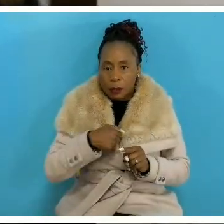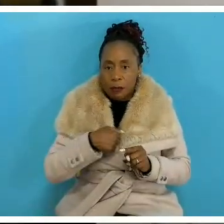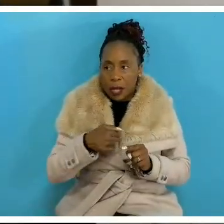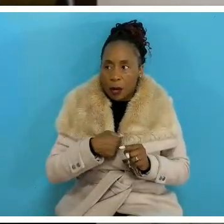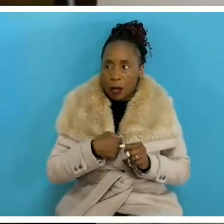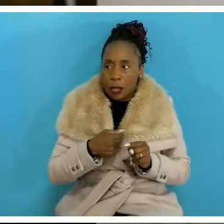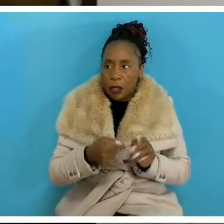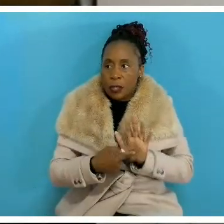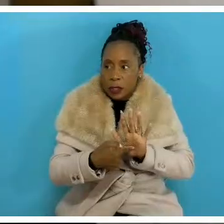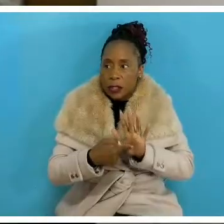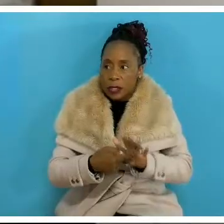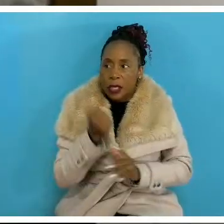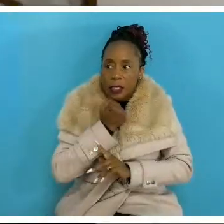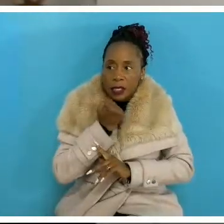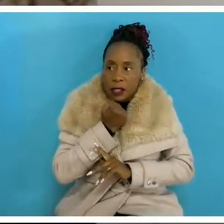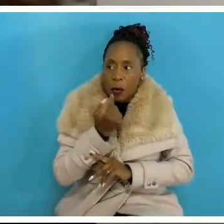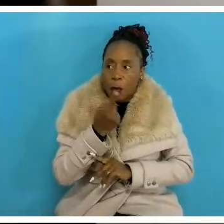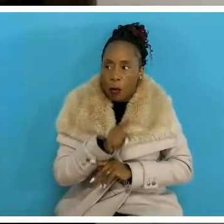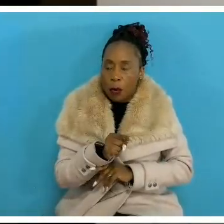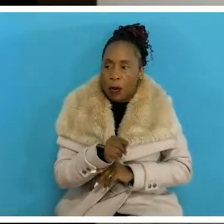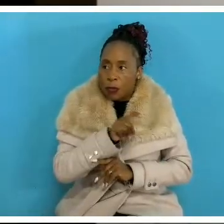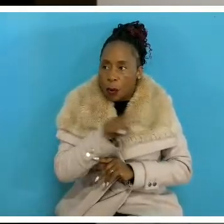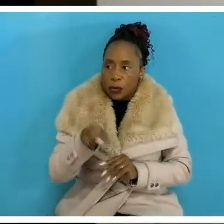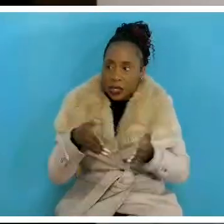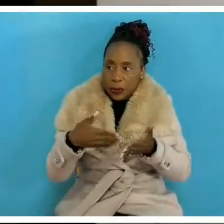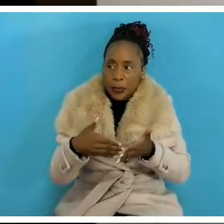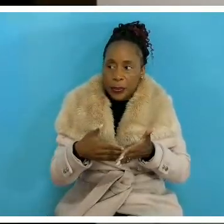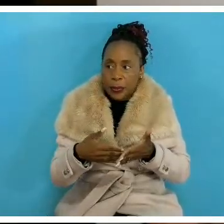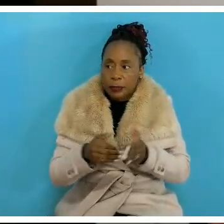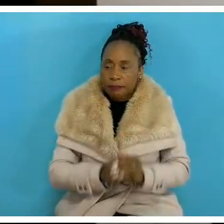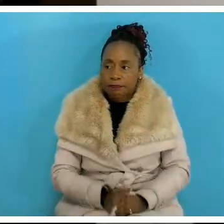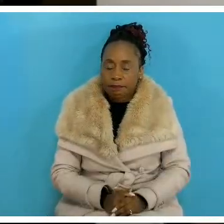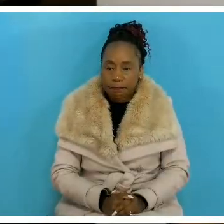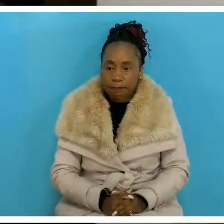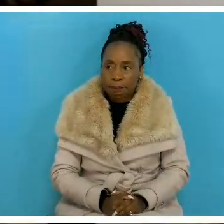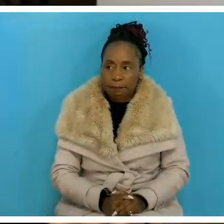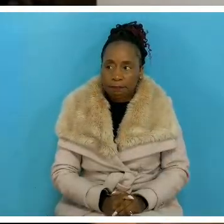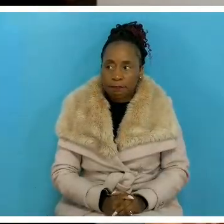indicate the apologies of those who are not coming.